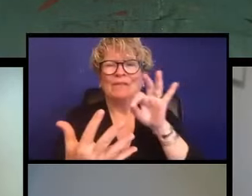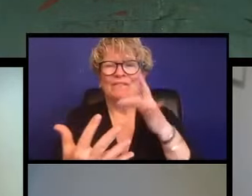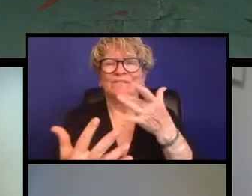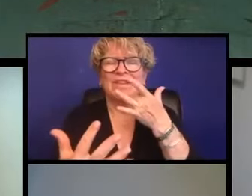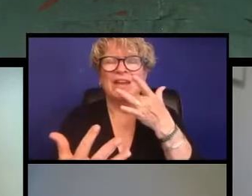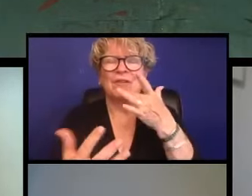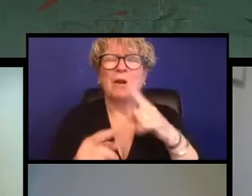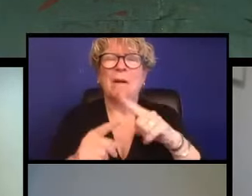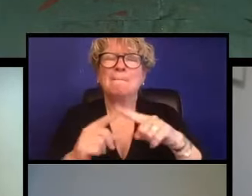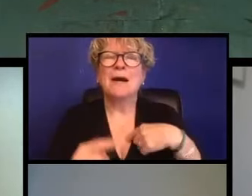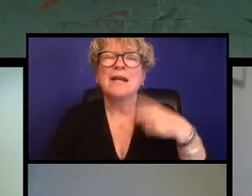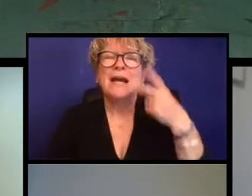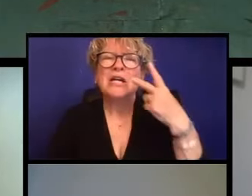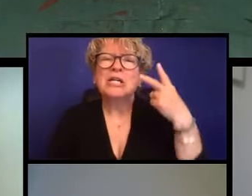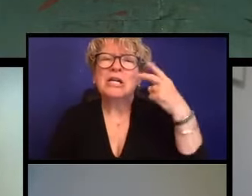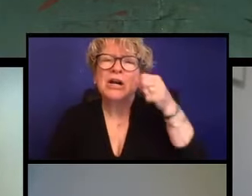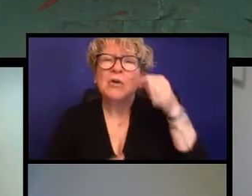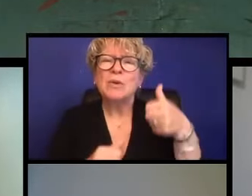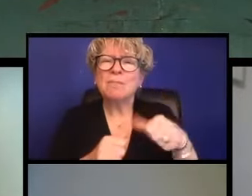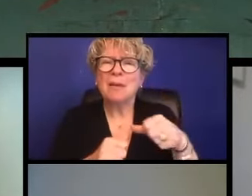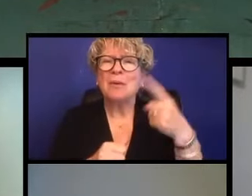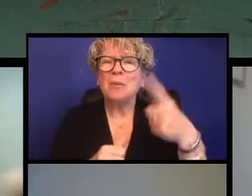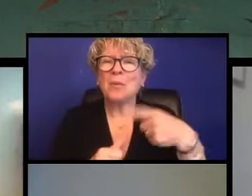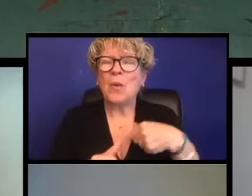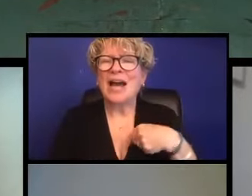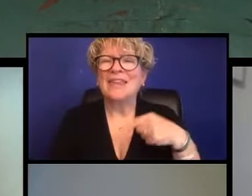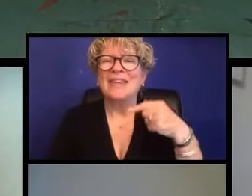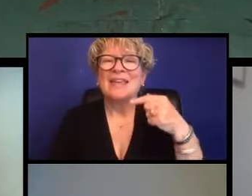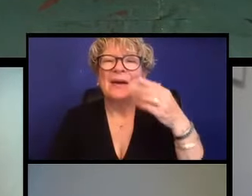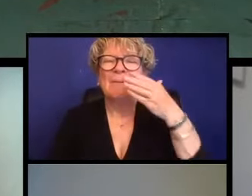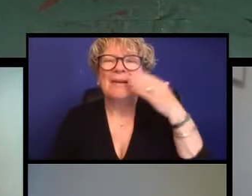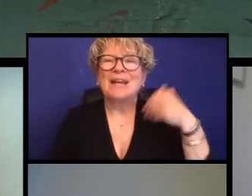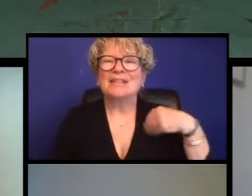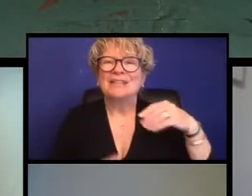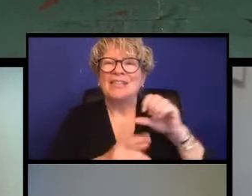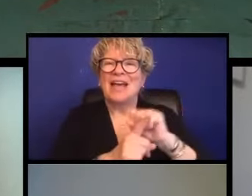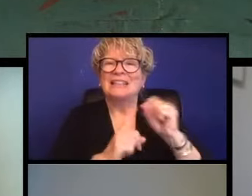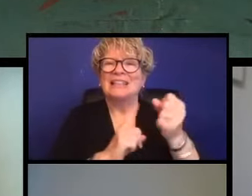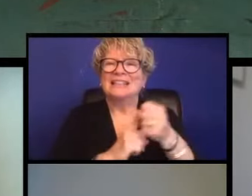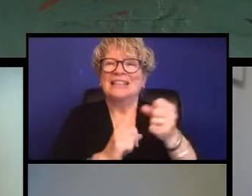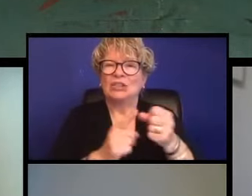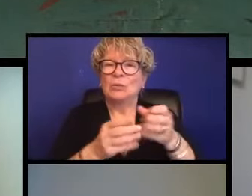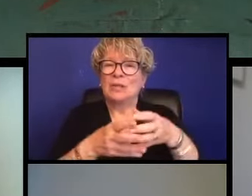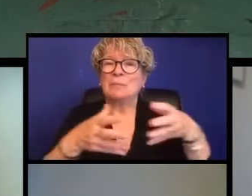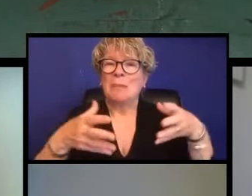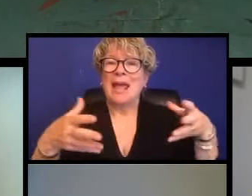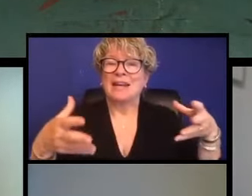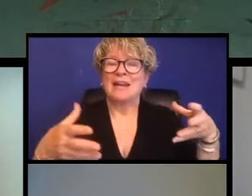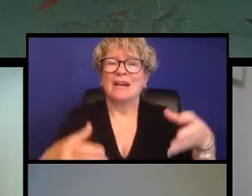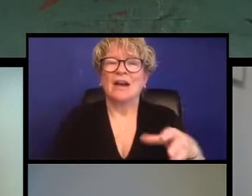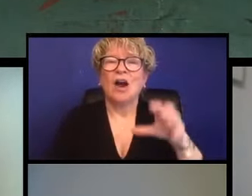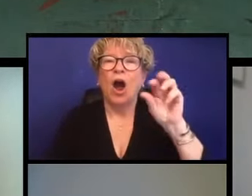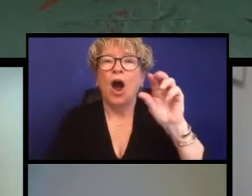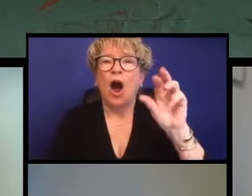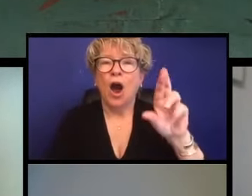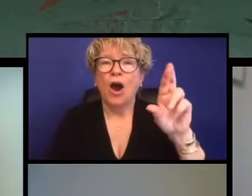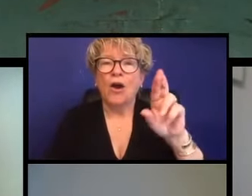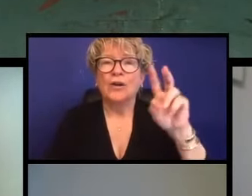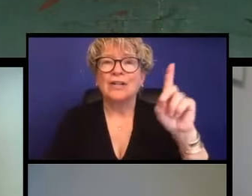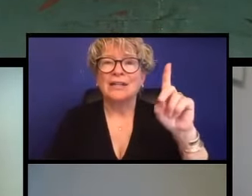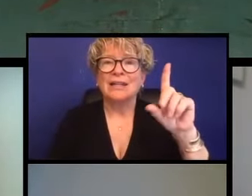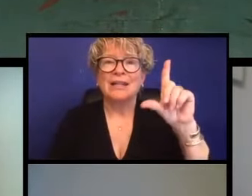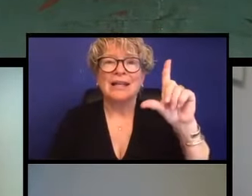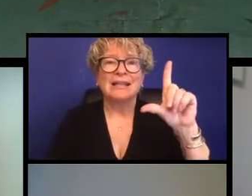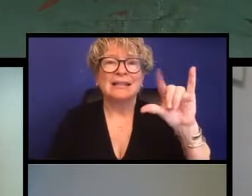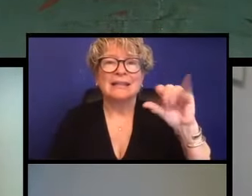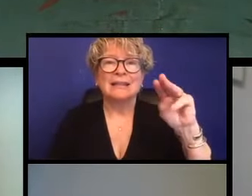memory, partly because it's a situation that has expanded and grown, would be working with R.B. Lemberg and their stories that